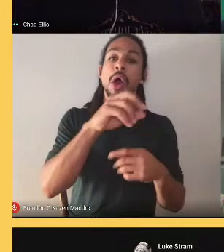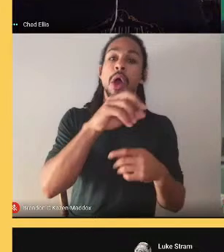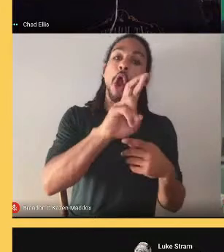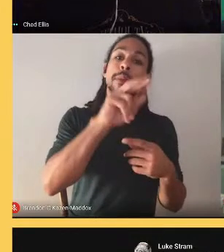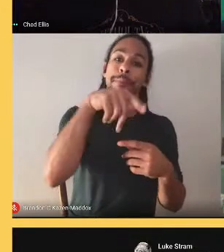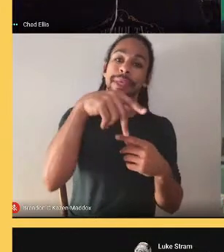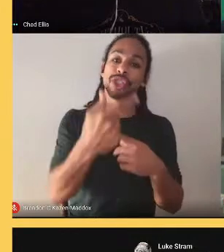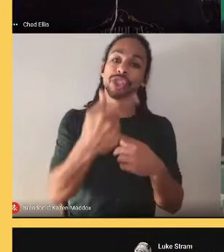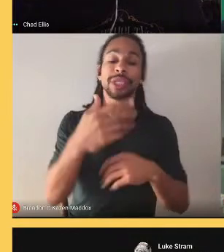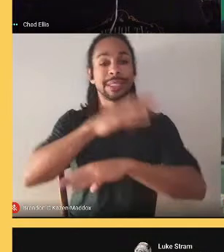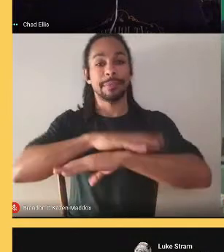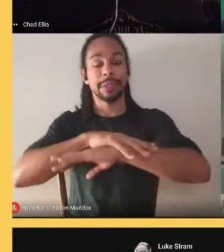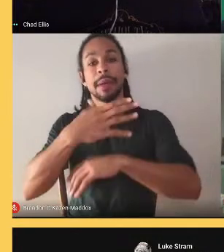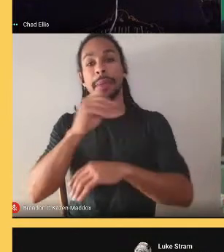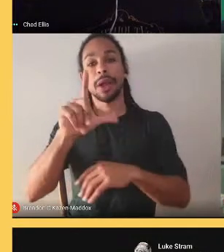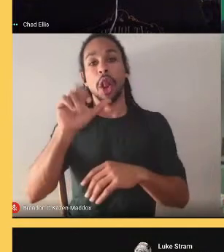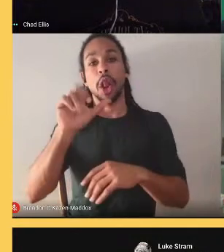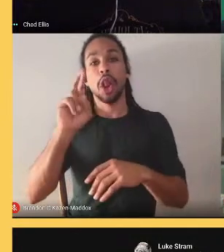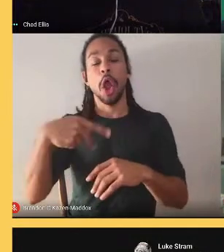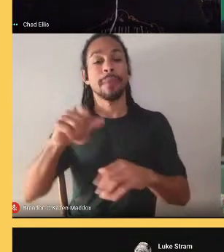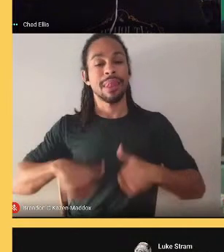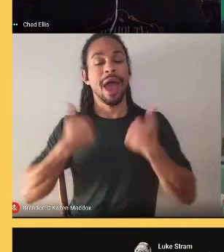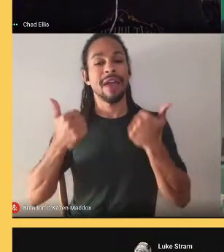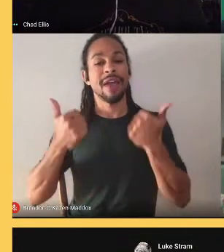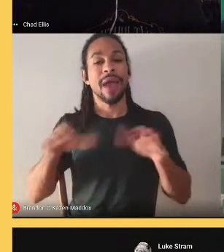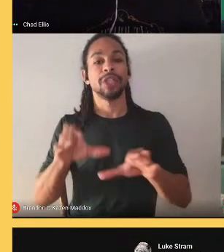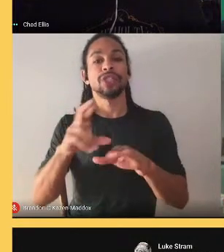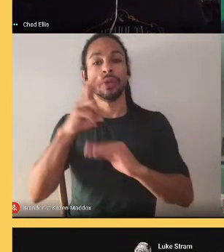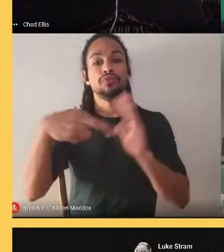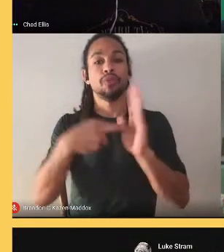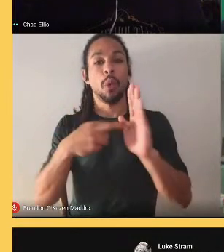in for that. But even so,